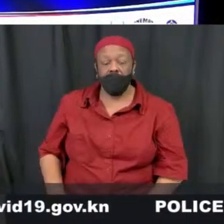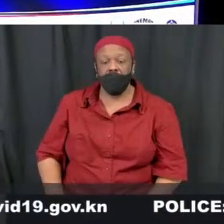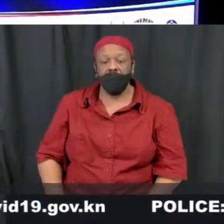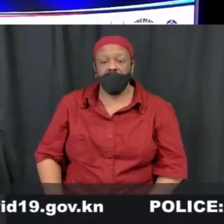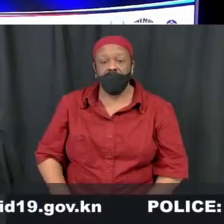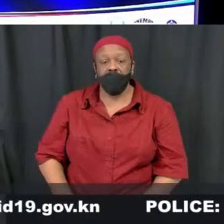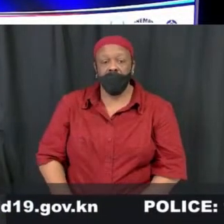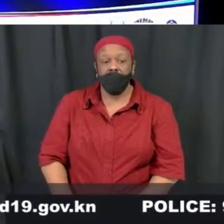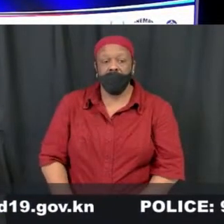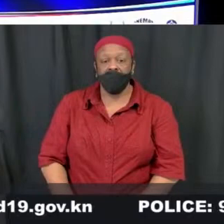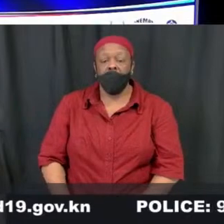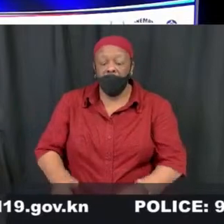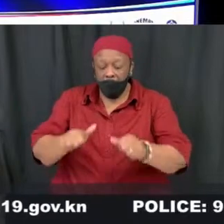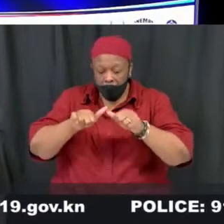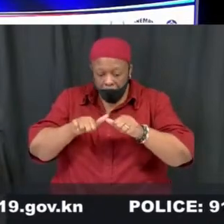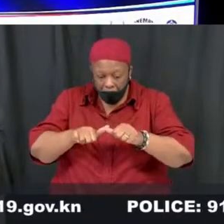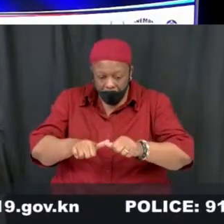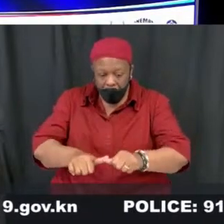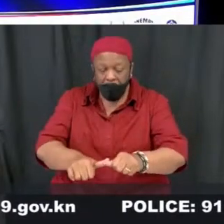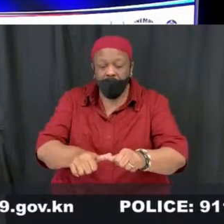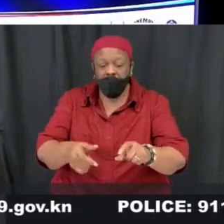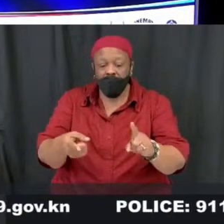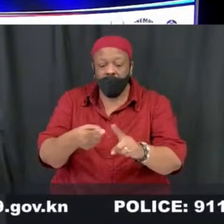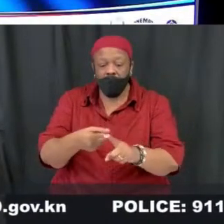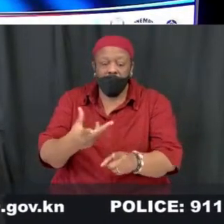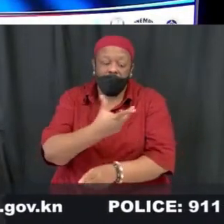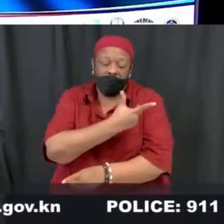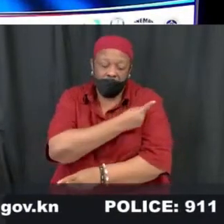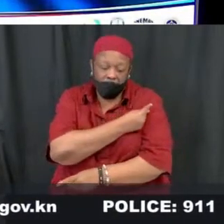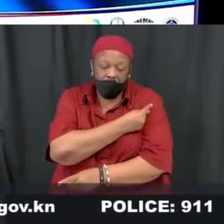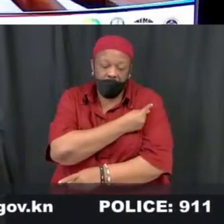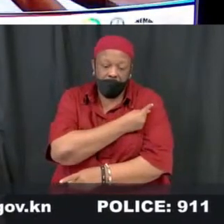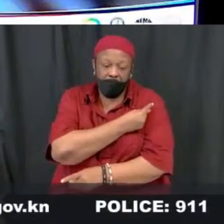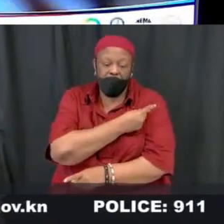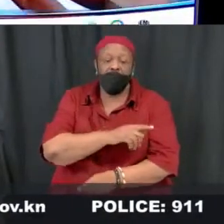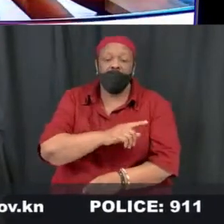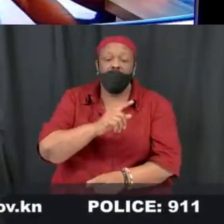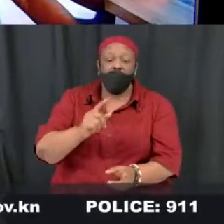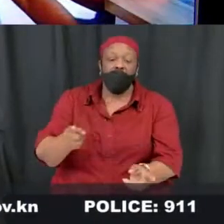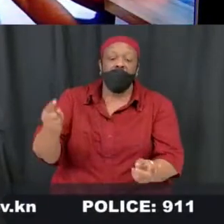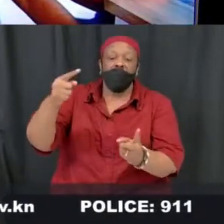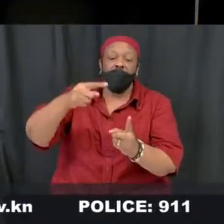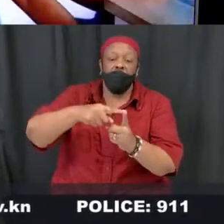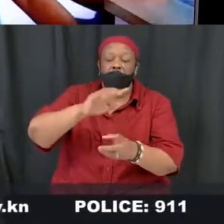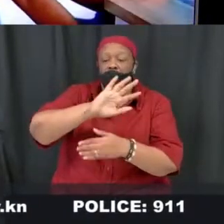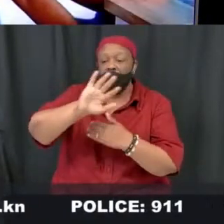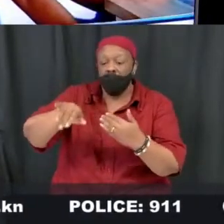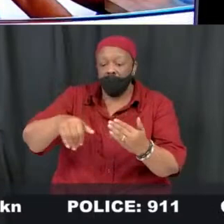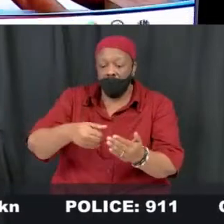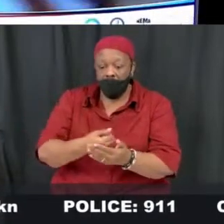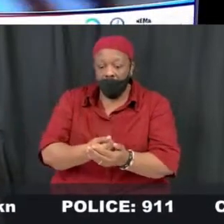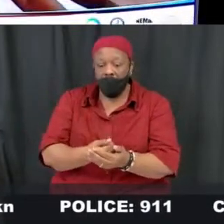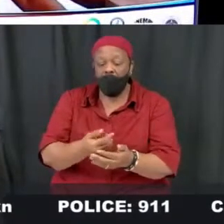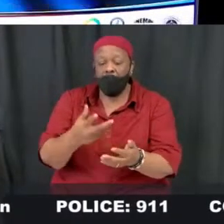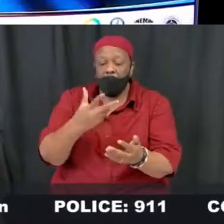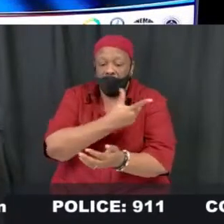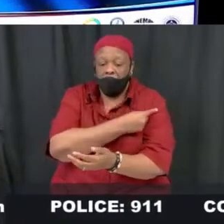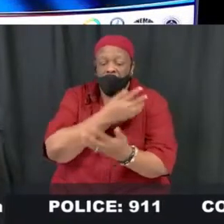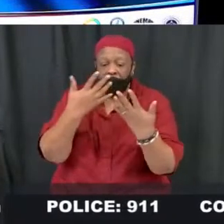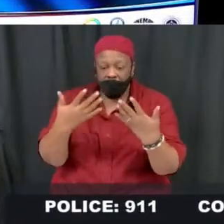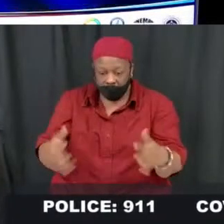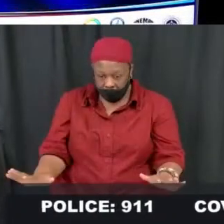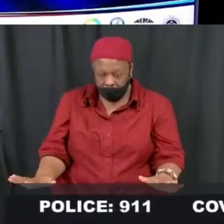will continue to vaccinate until the last dose of this batch is used between now and June 30th.